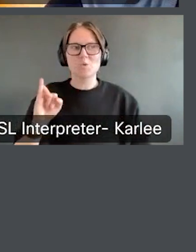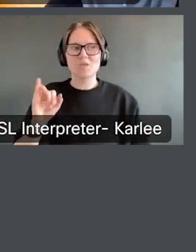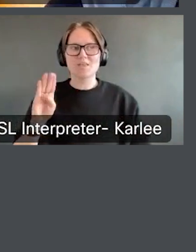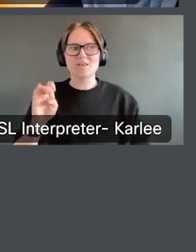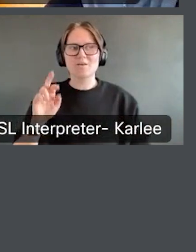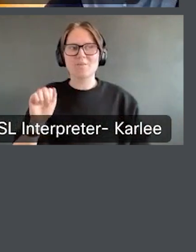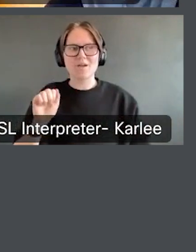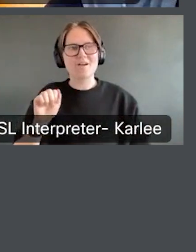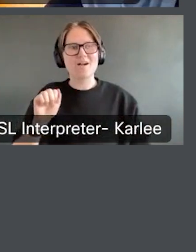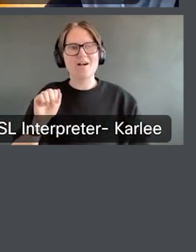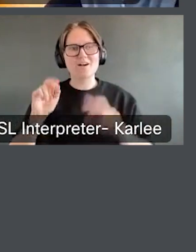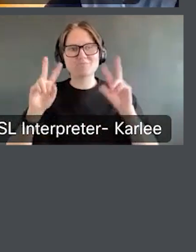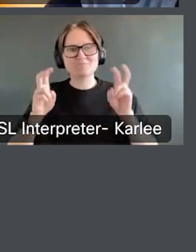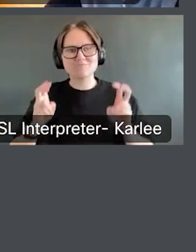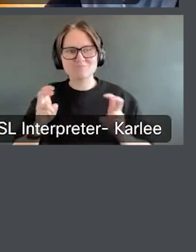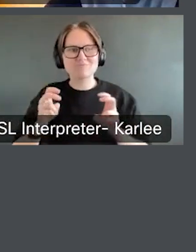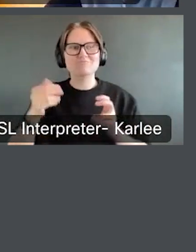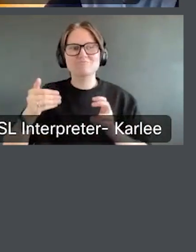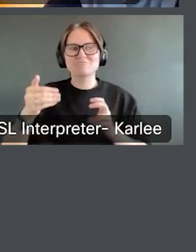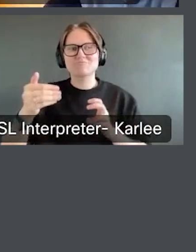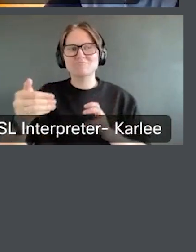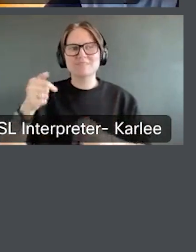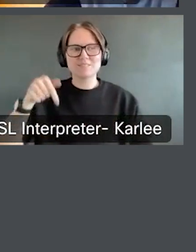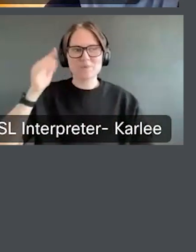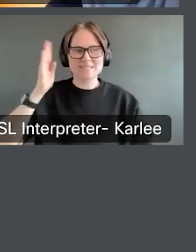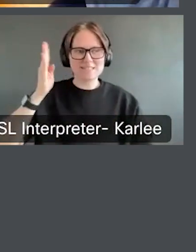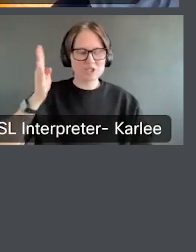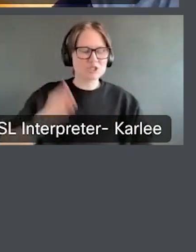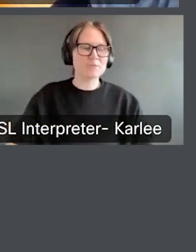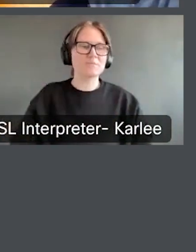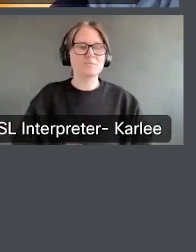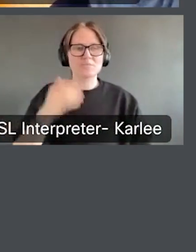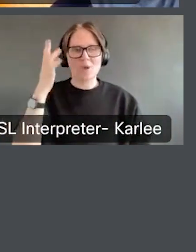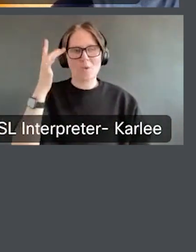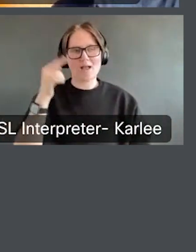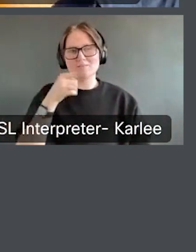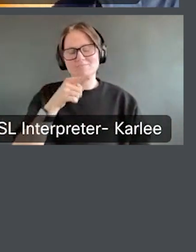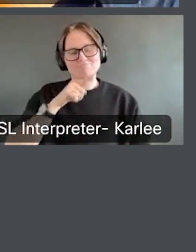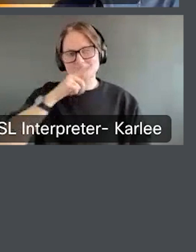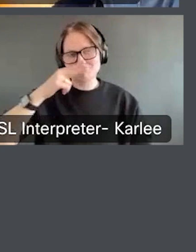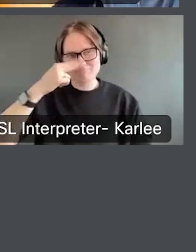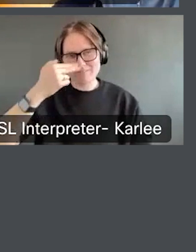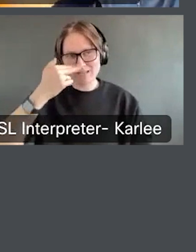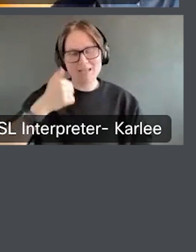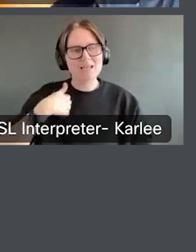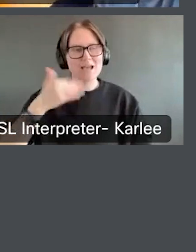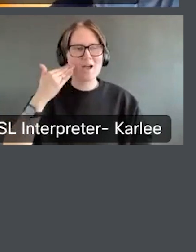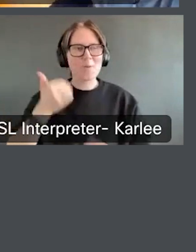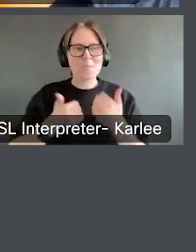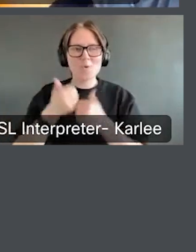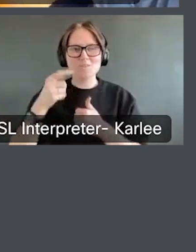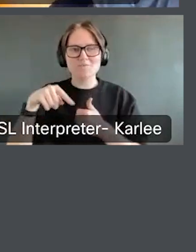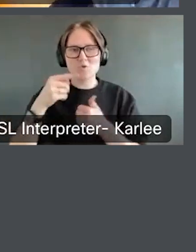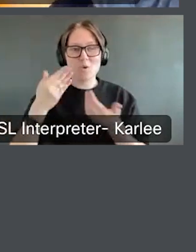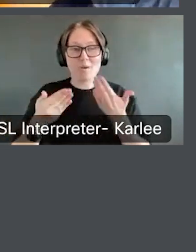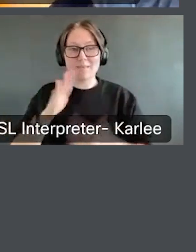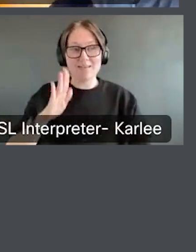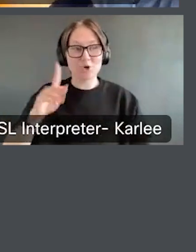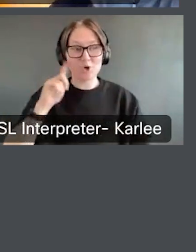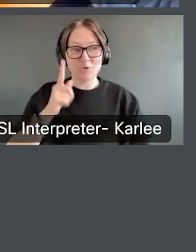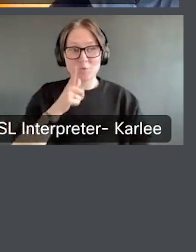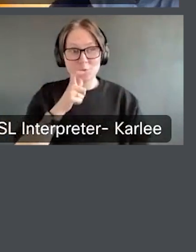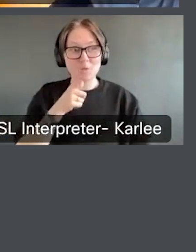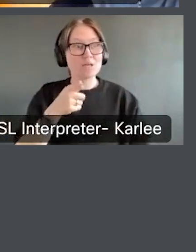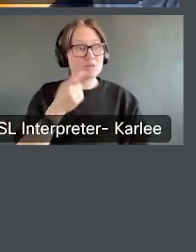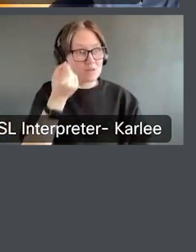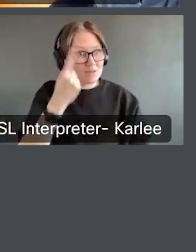throughout the presentation because he is just incredibly funny, and I know most of you probably have never even heard of him. This is not Yogi Bear. This